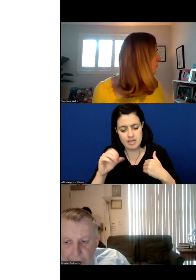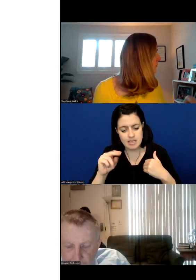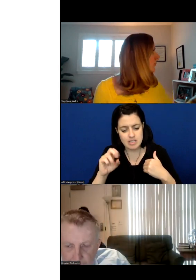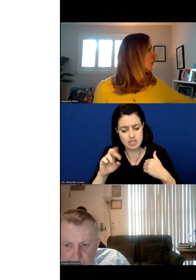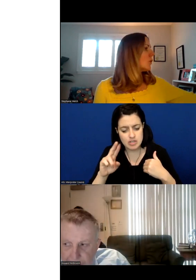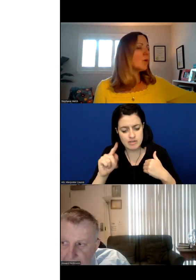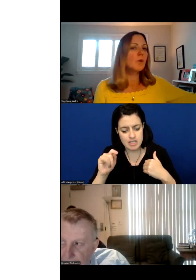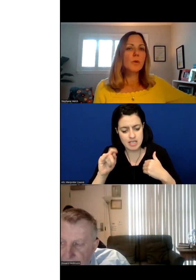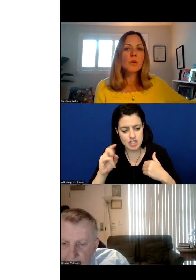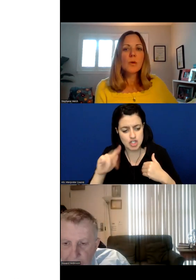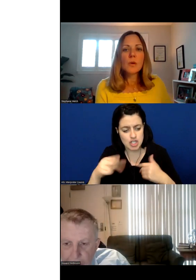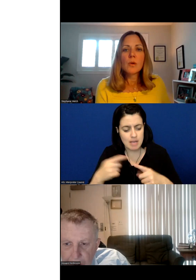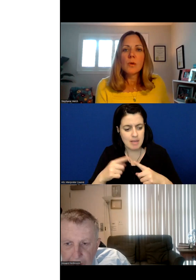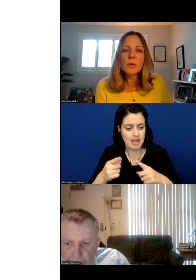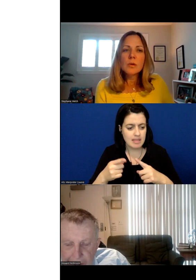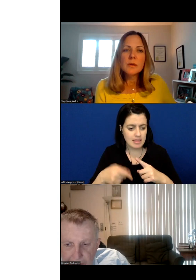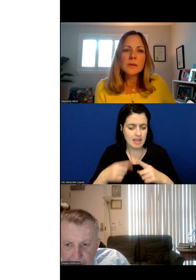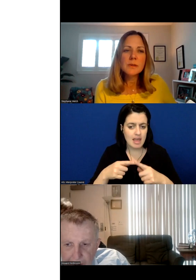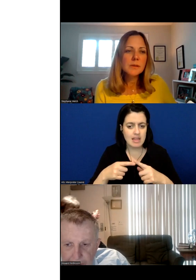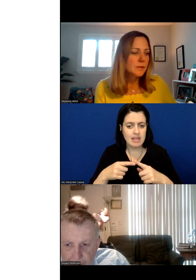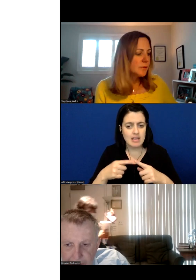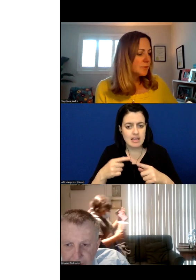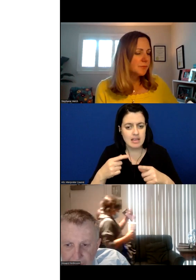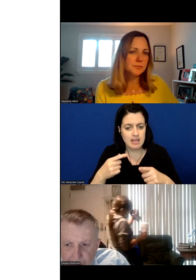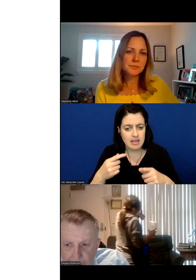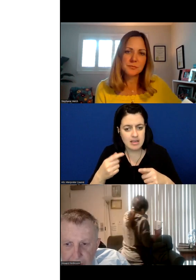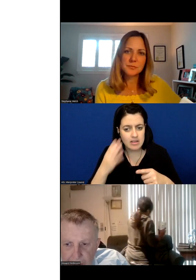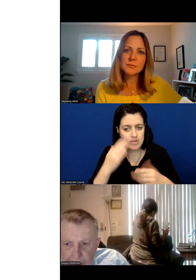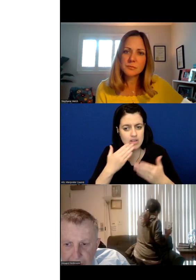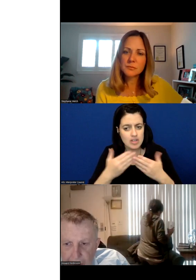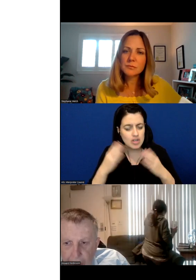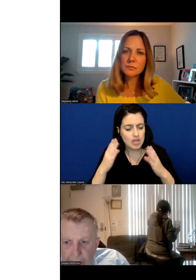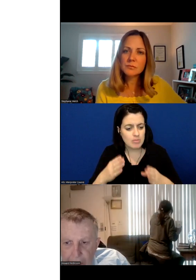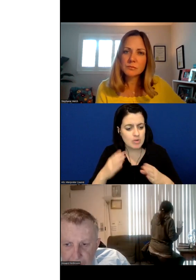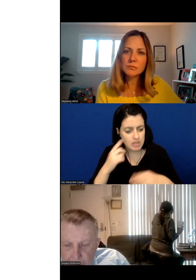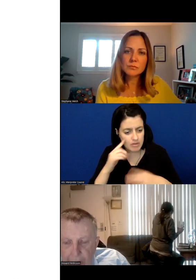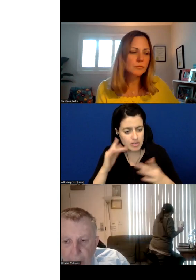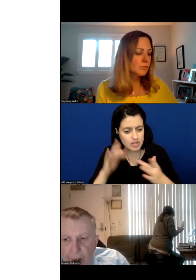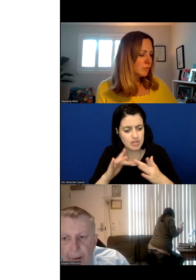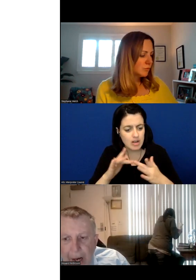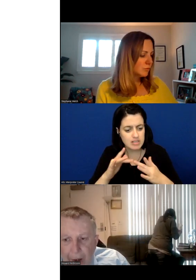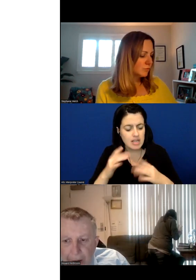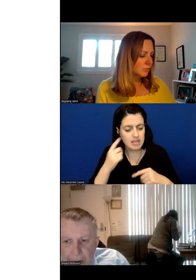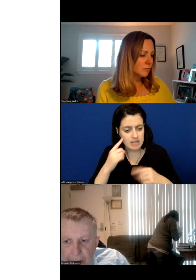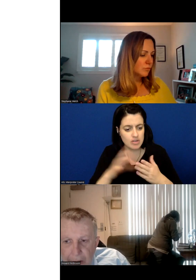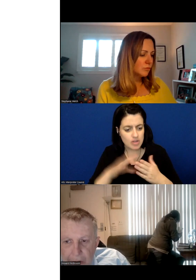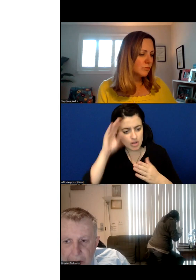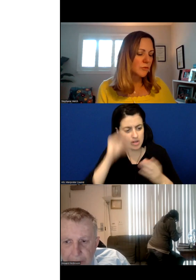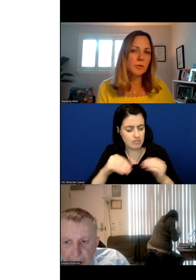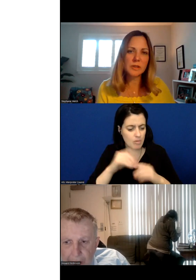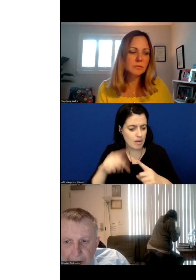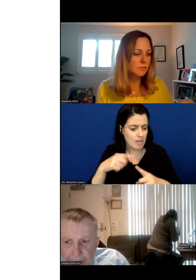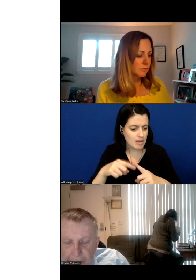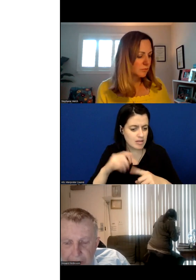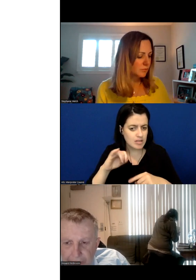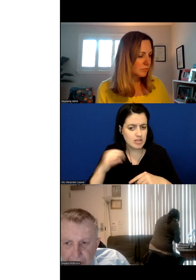finding alternatives to being conserved. And she would be a good person for you to contact if you want to learn more about it. Judy